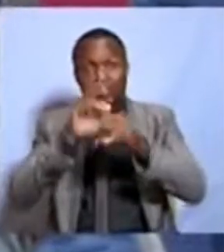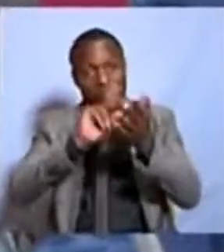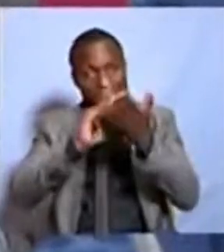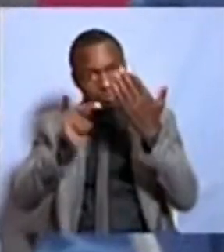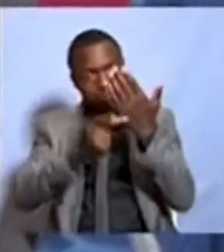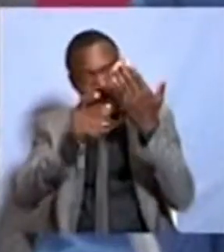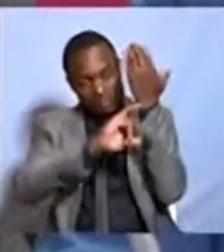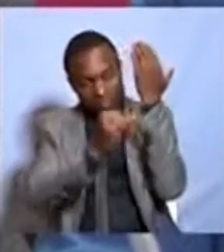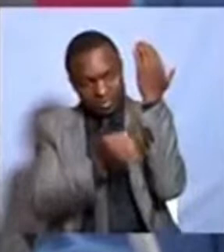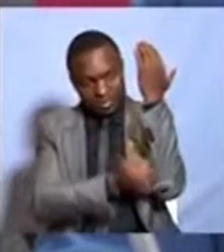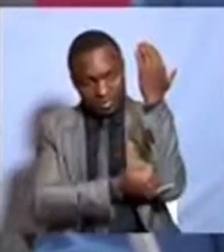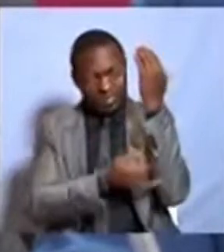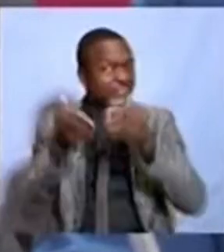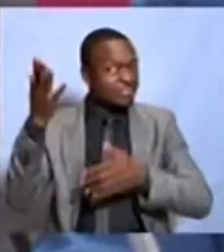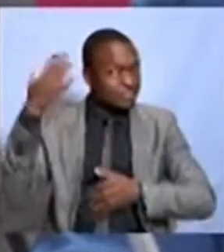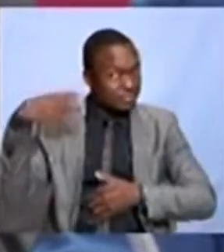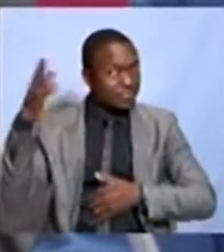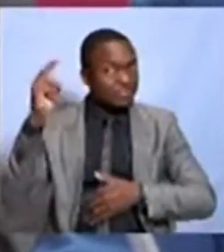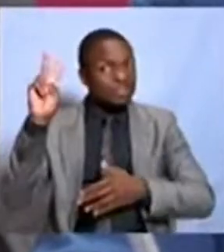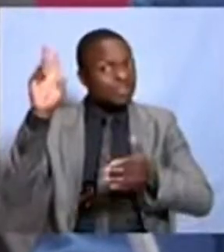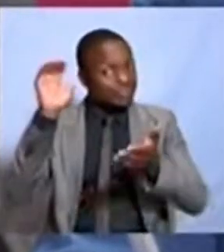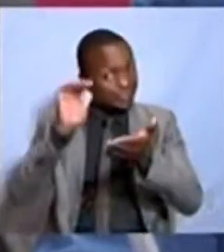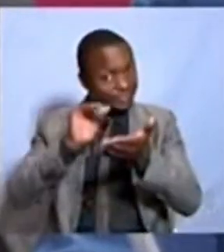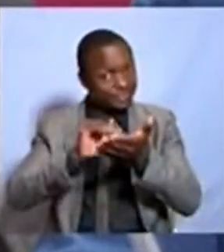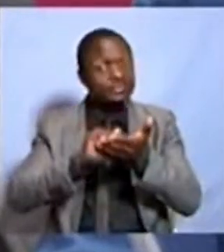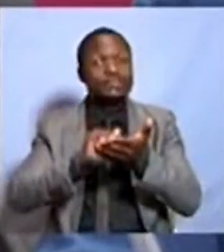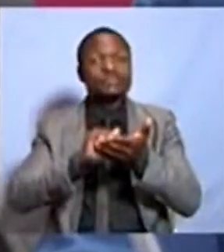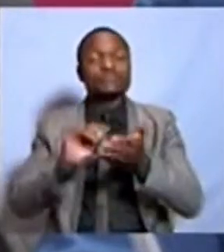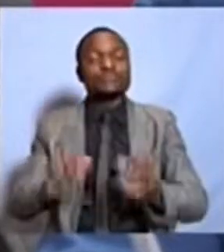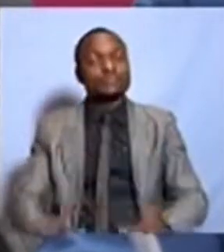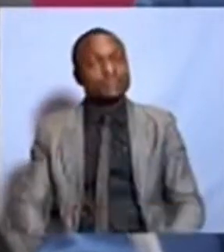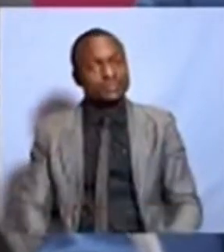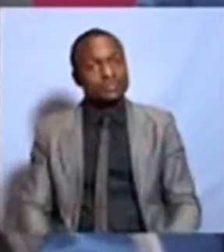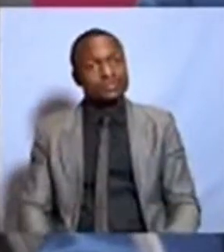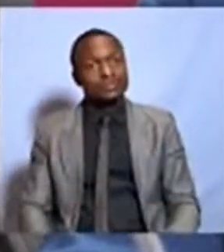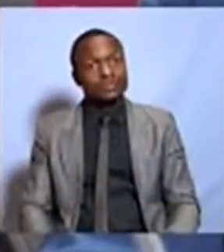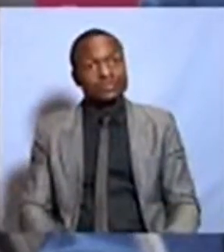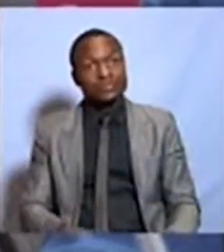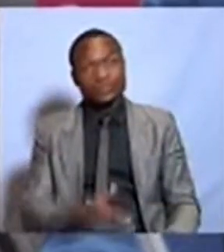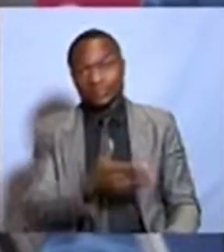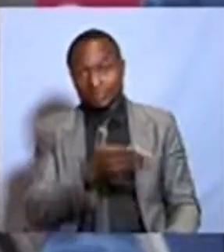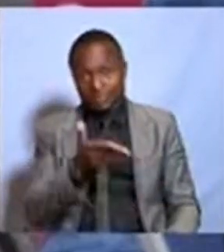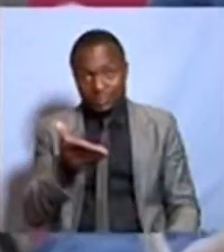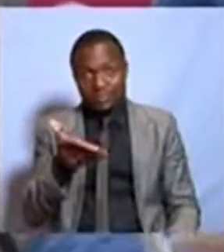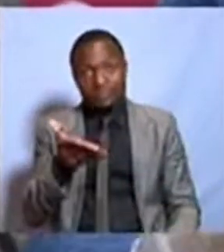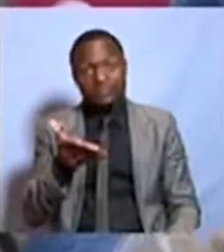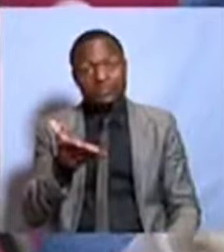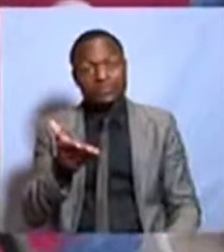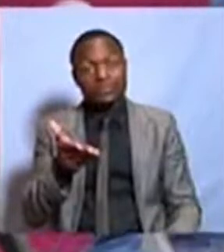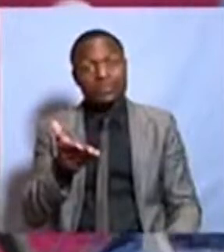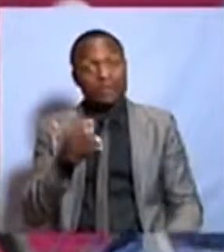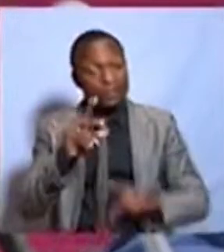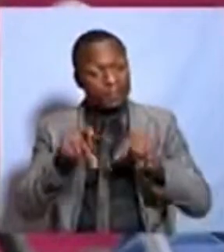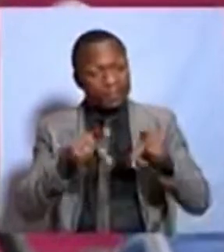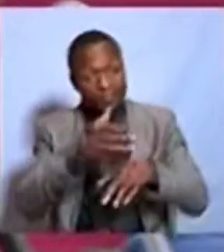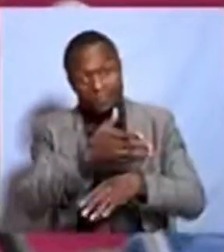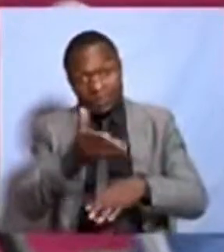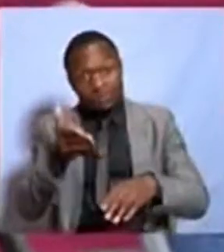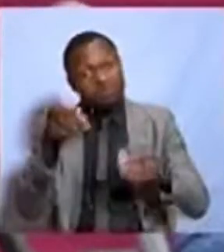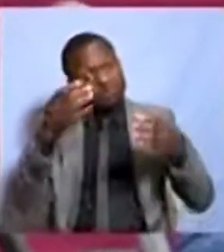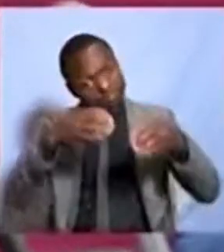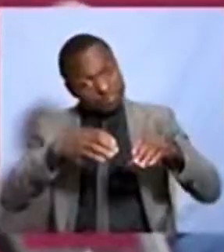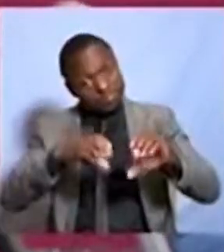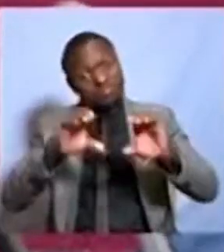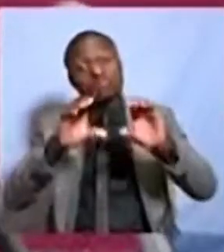late 2000s, we've never been able to tap the viability of these people. They've continued